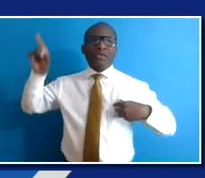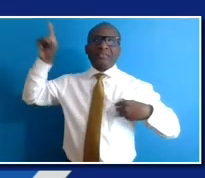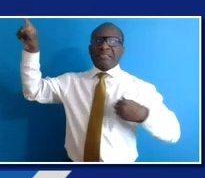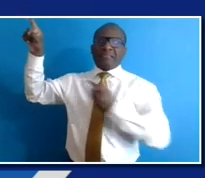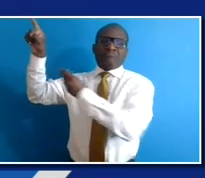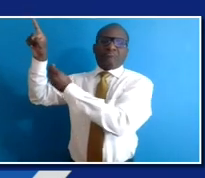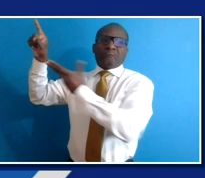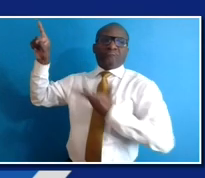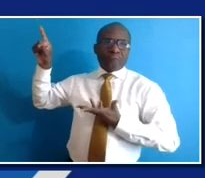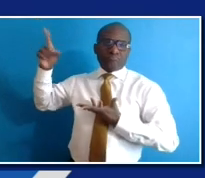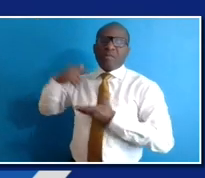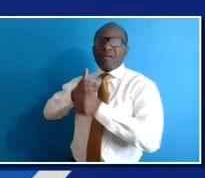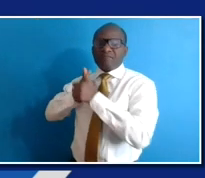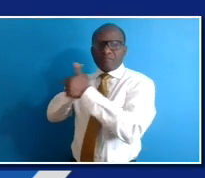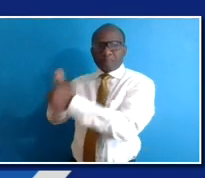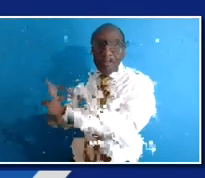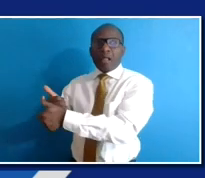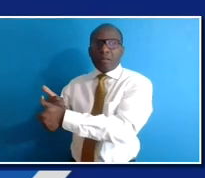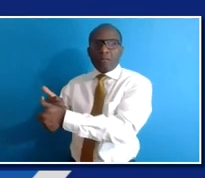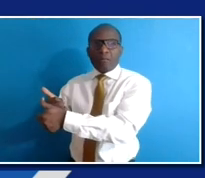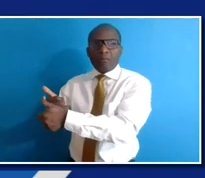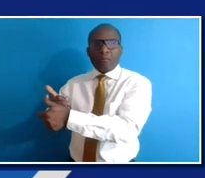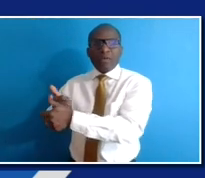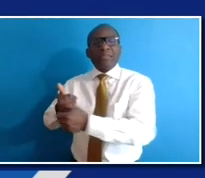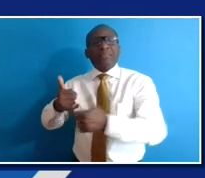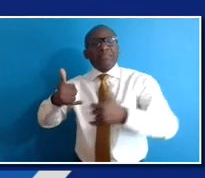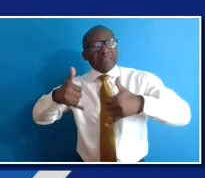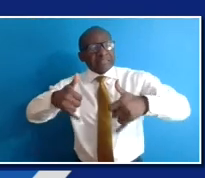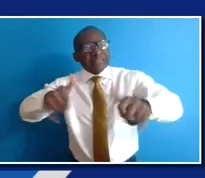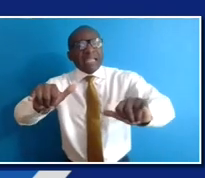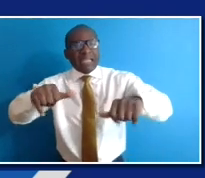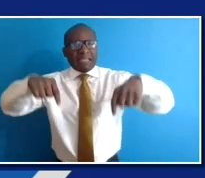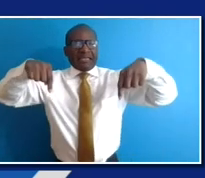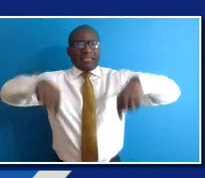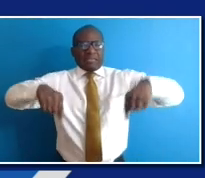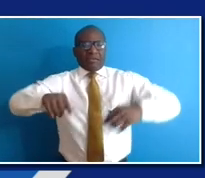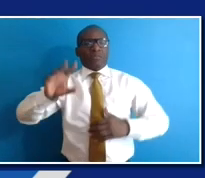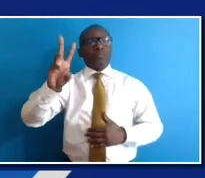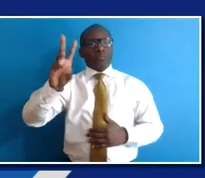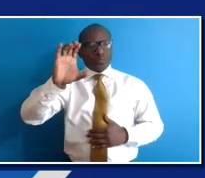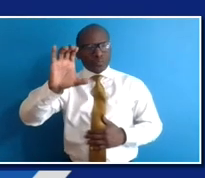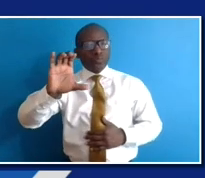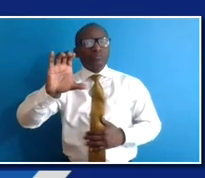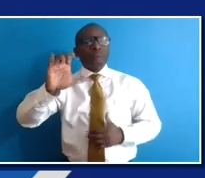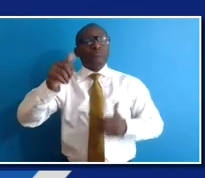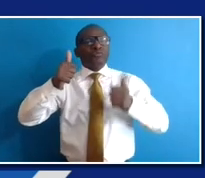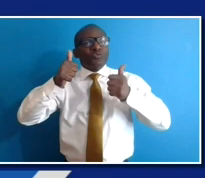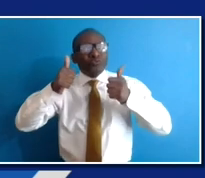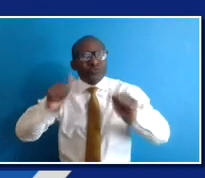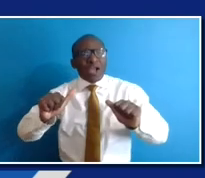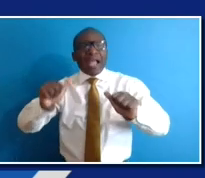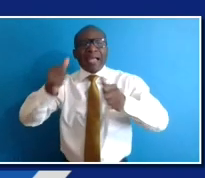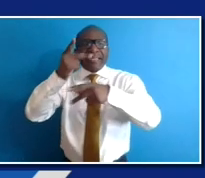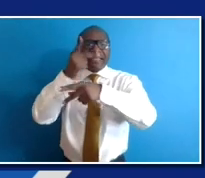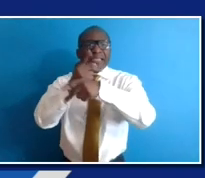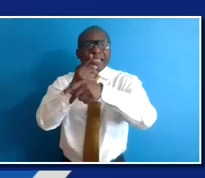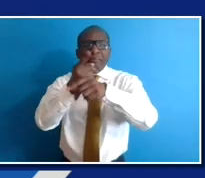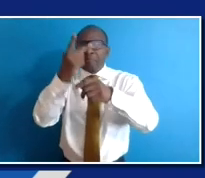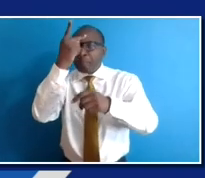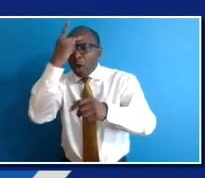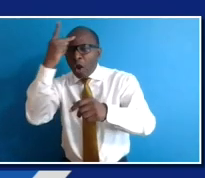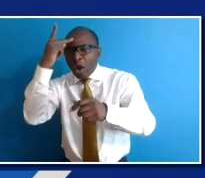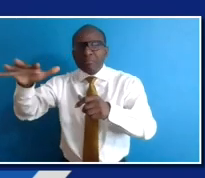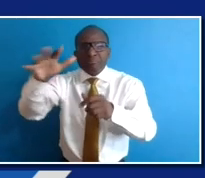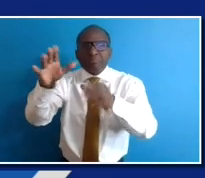as possible. And we've made the decision time and again to look at the intrinsic use of the park and make the decision as to whether or not that park